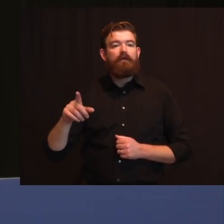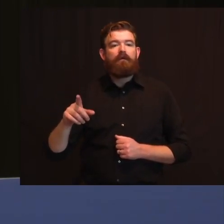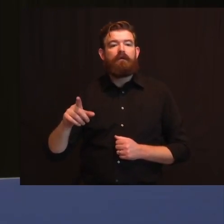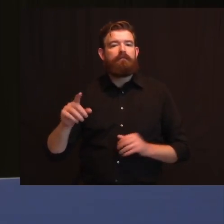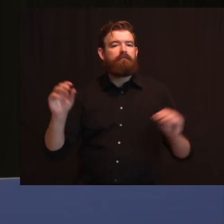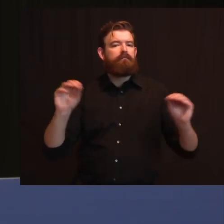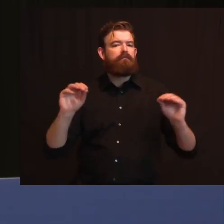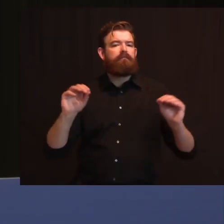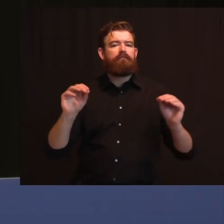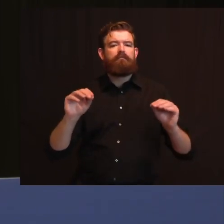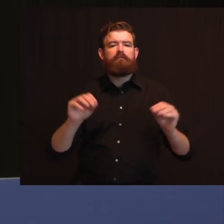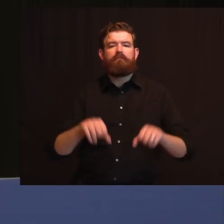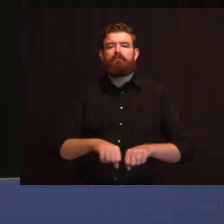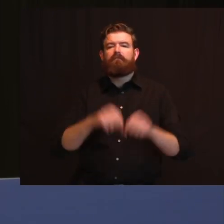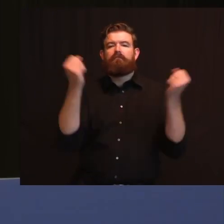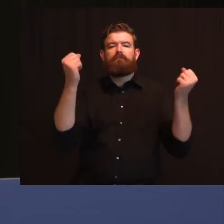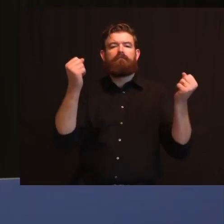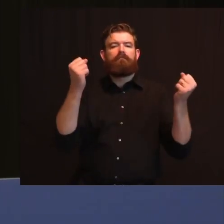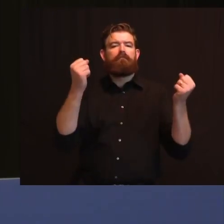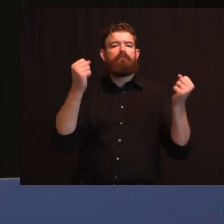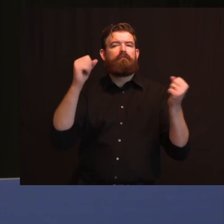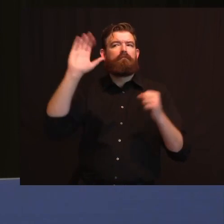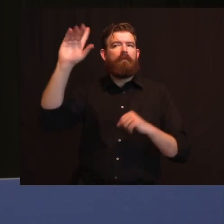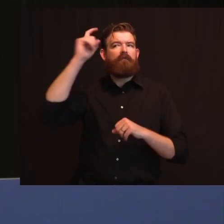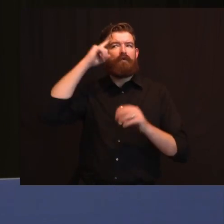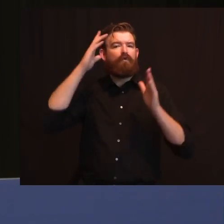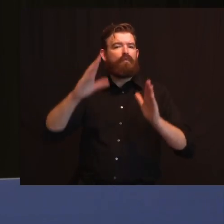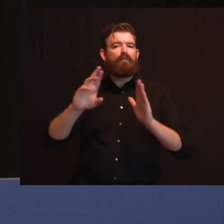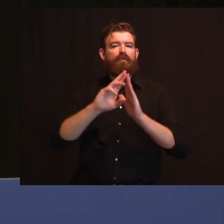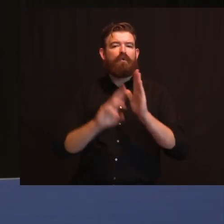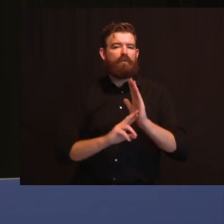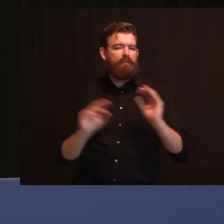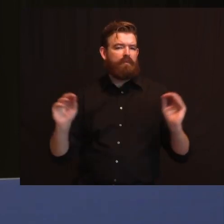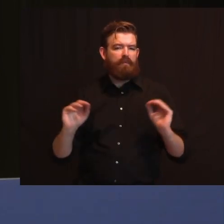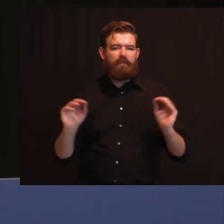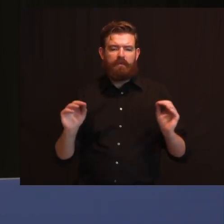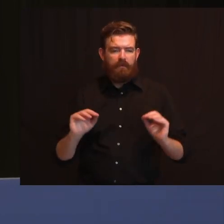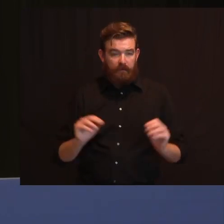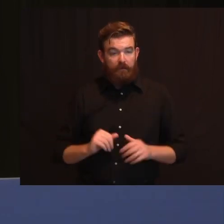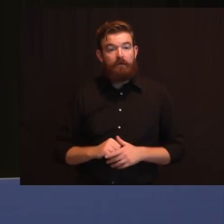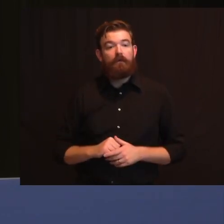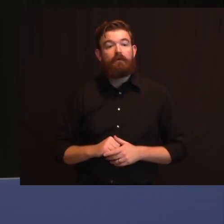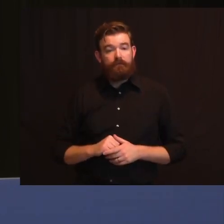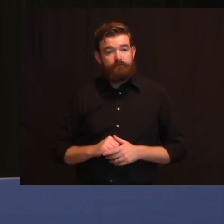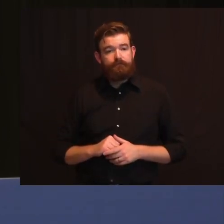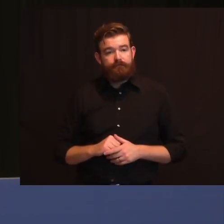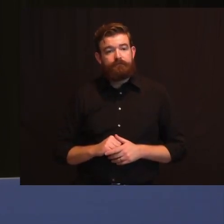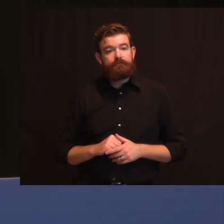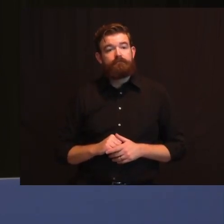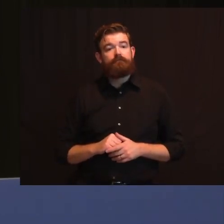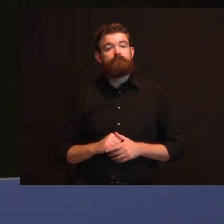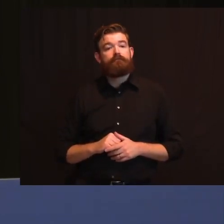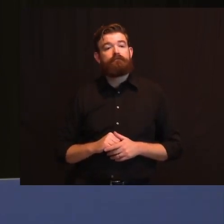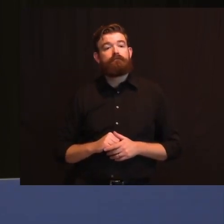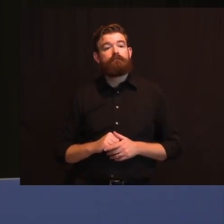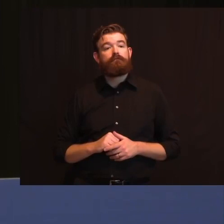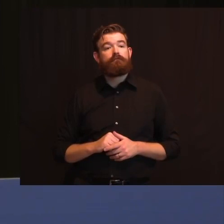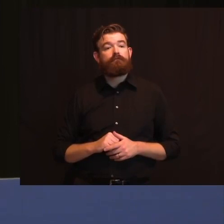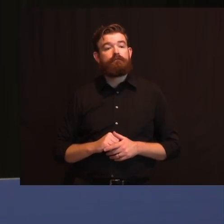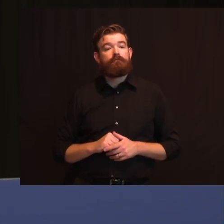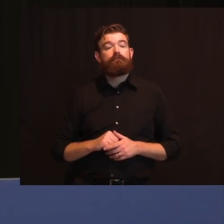EMAC comments, Governor, with regard to our forest fire crew going out to California, our New